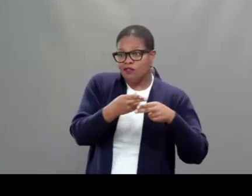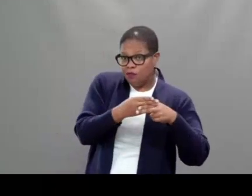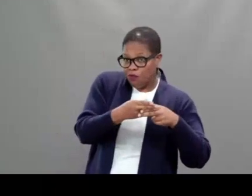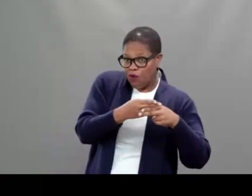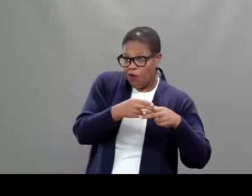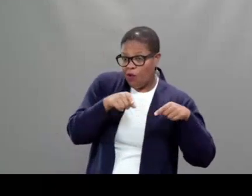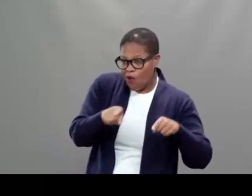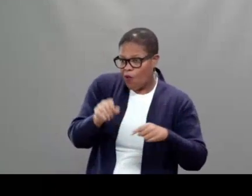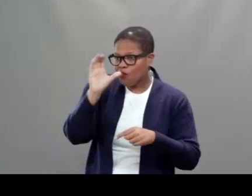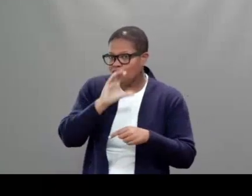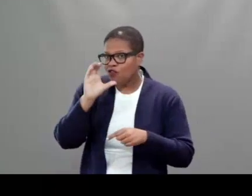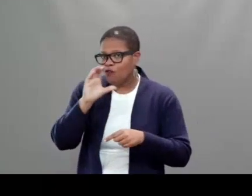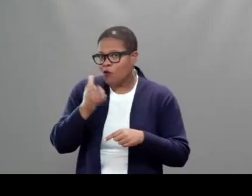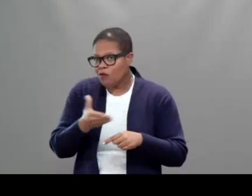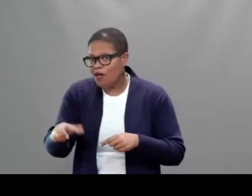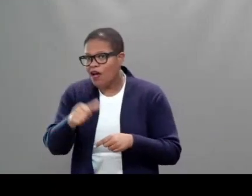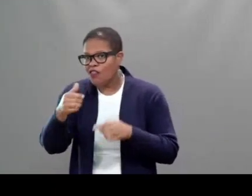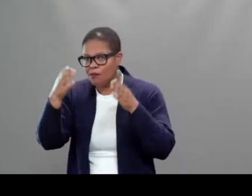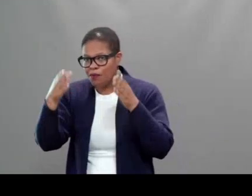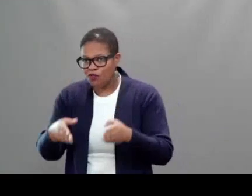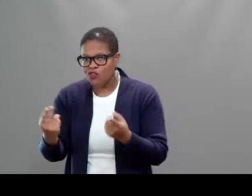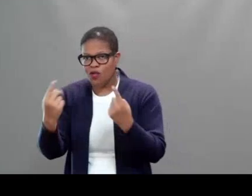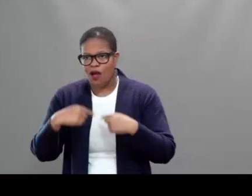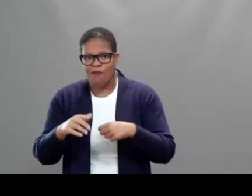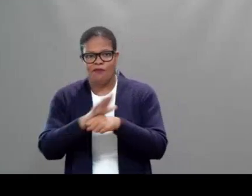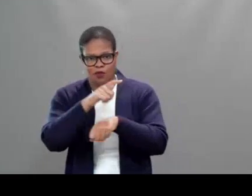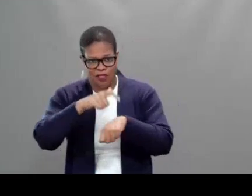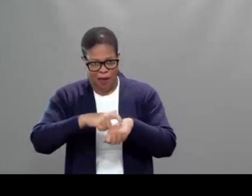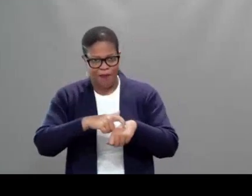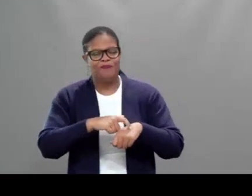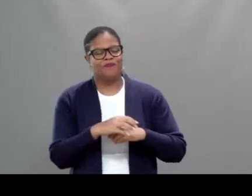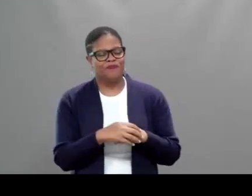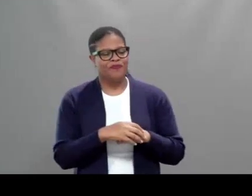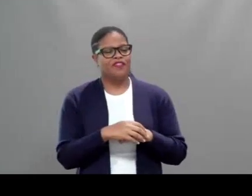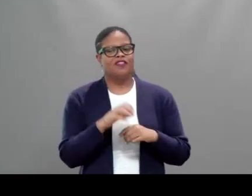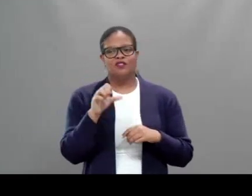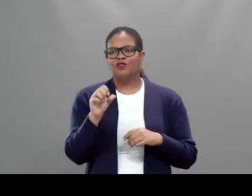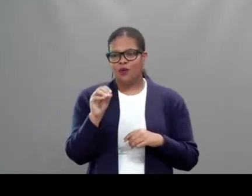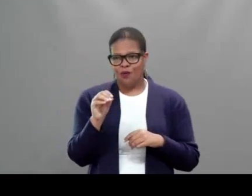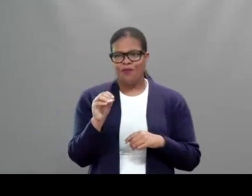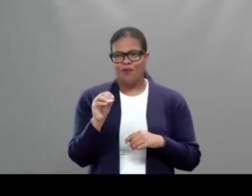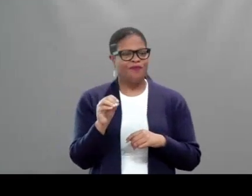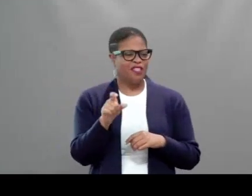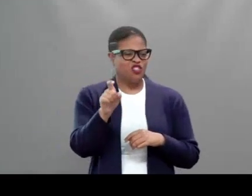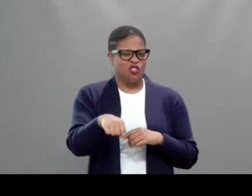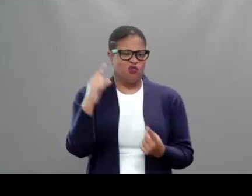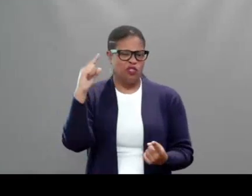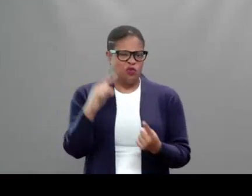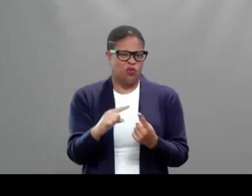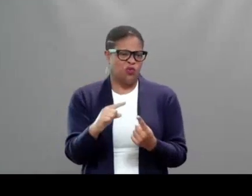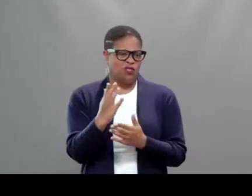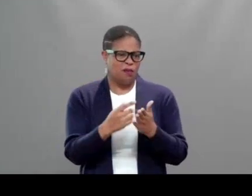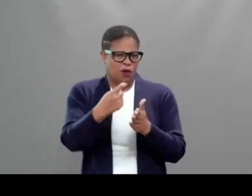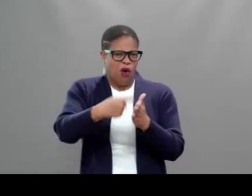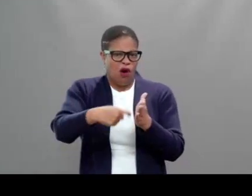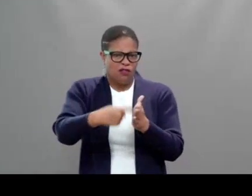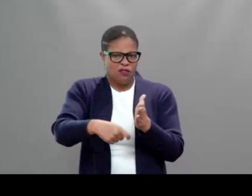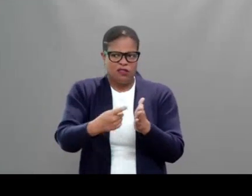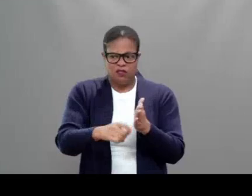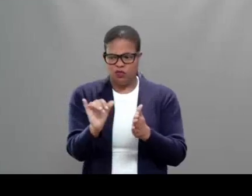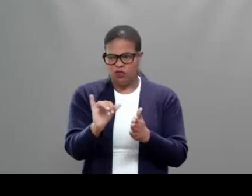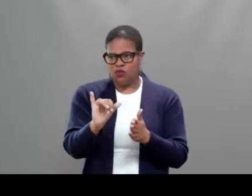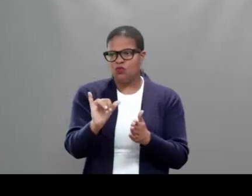a person to come on board full-time here. So, and that should reduce some of those costs as